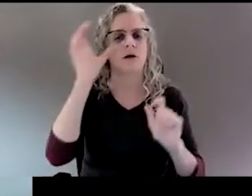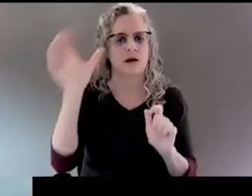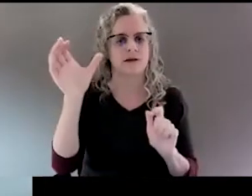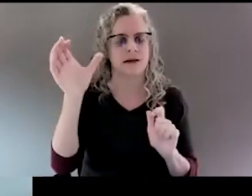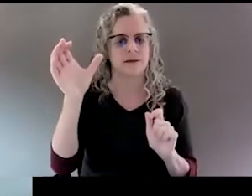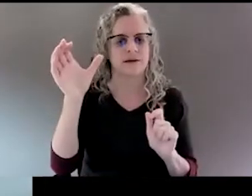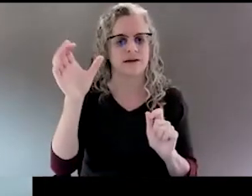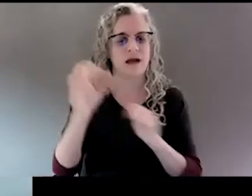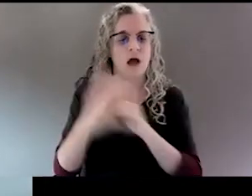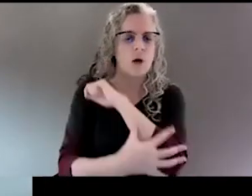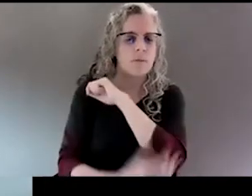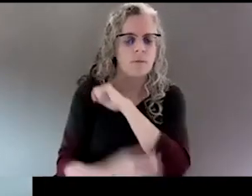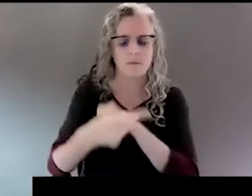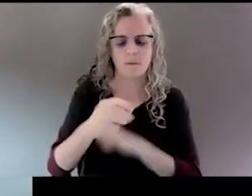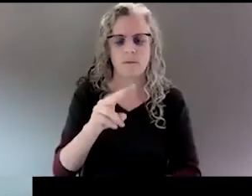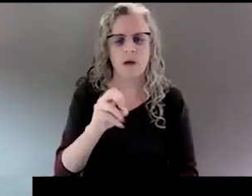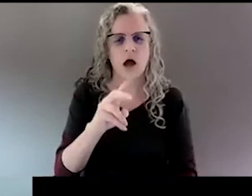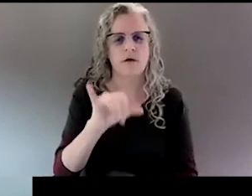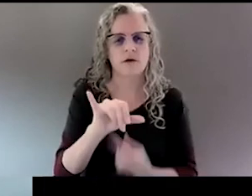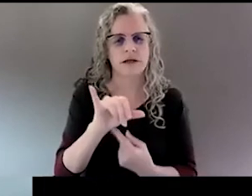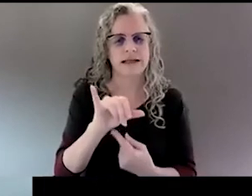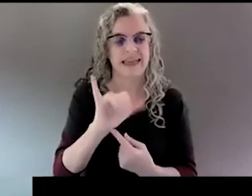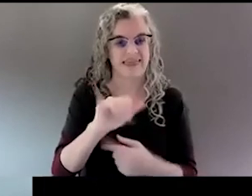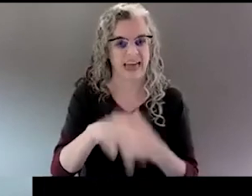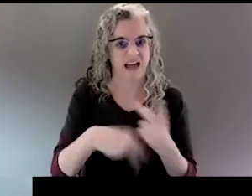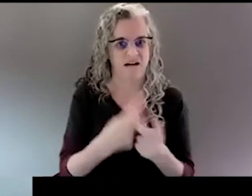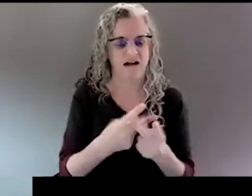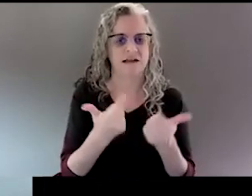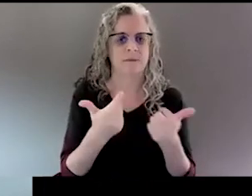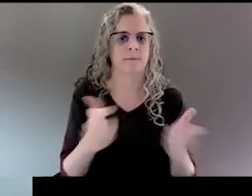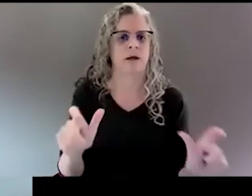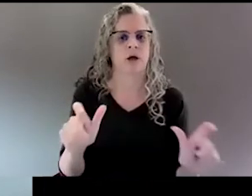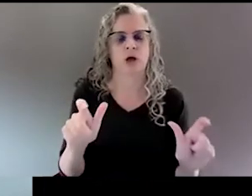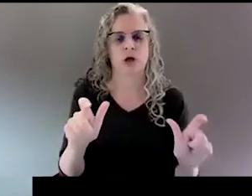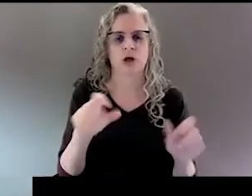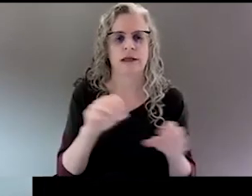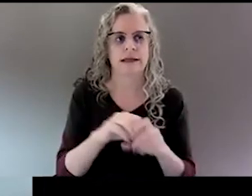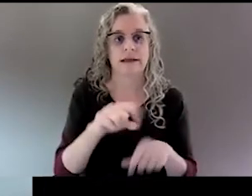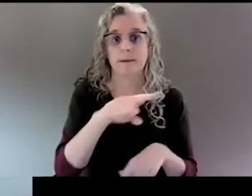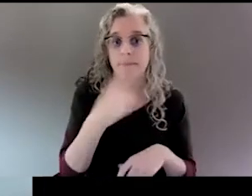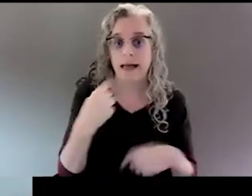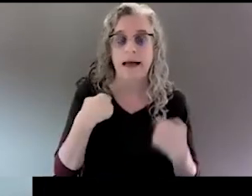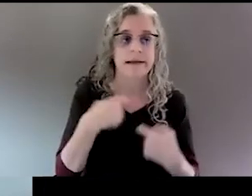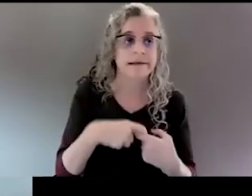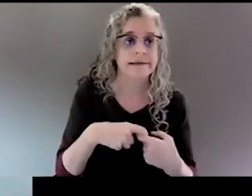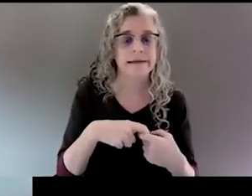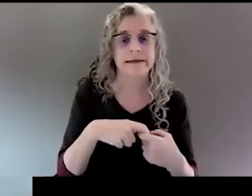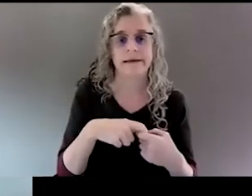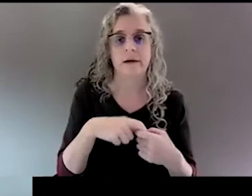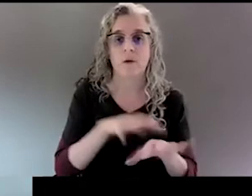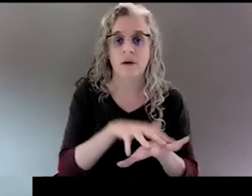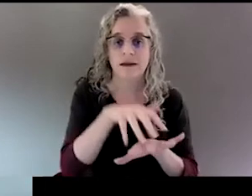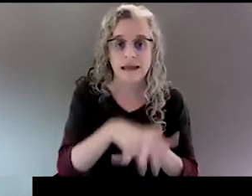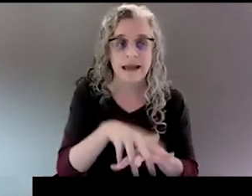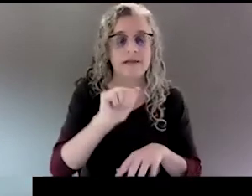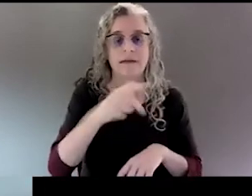more significant among, Black, Latino, Native, API communities. And we